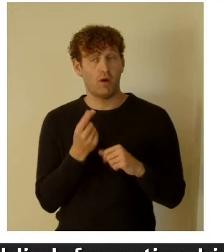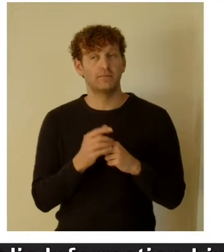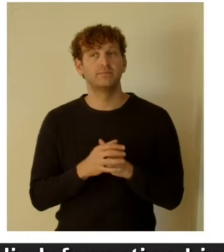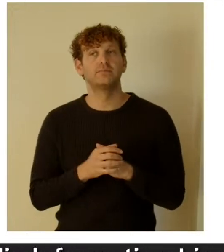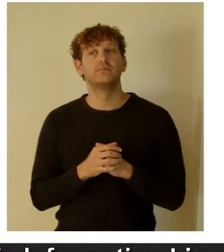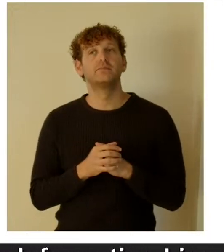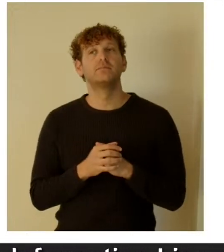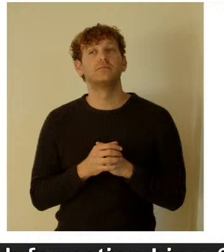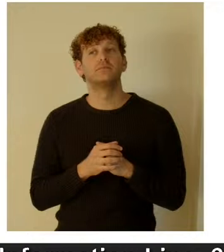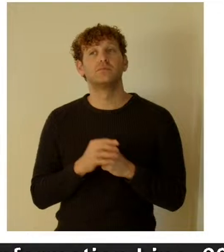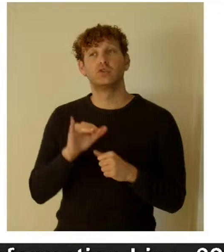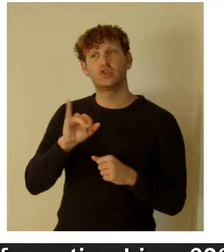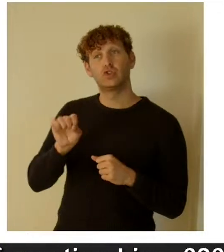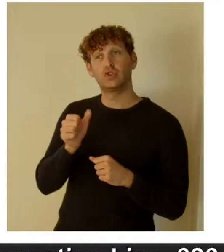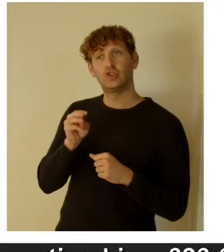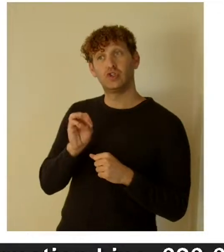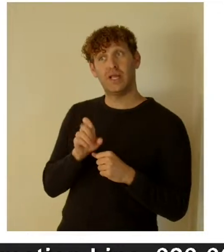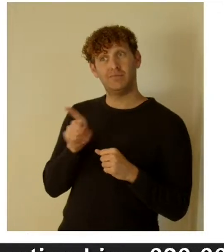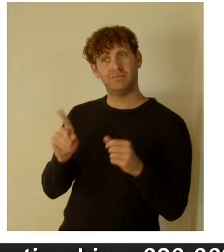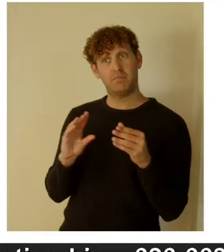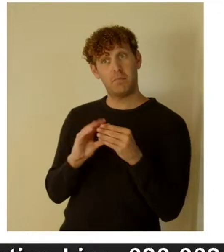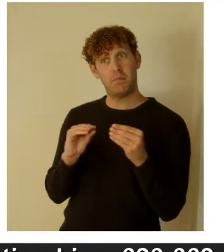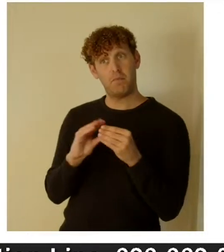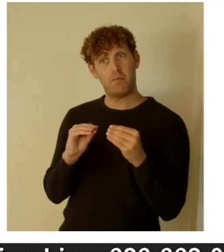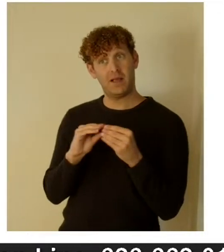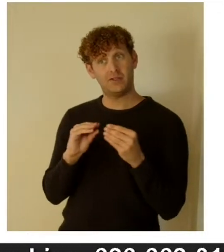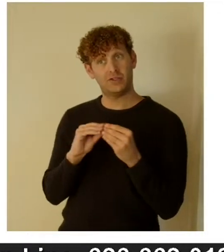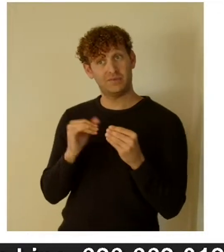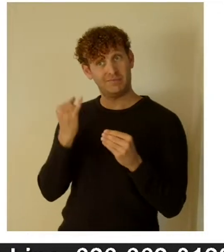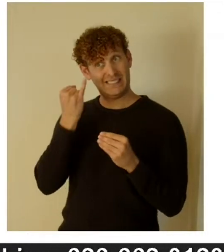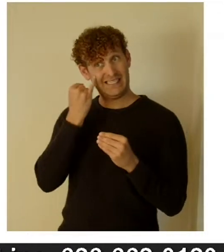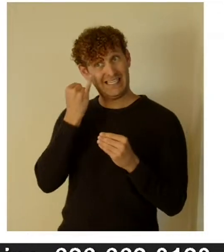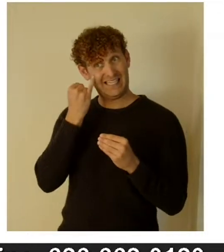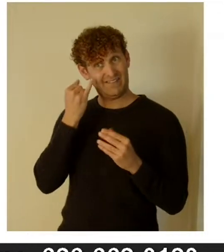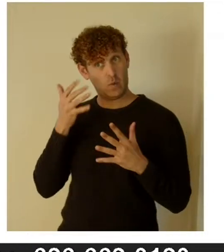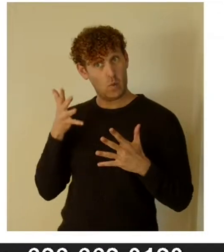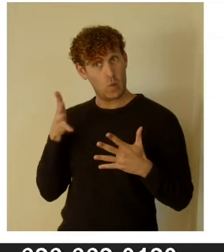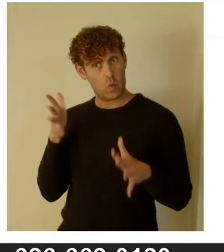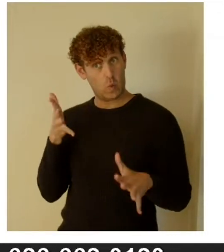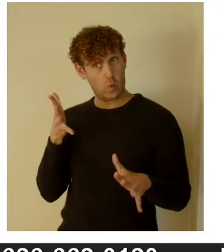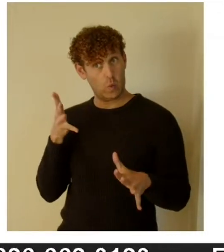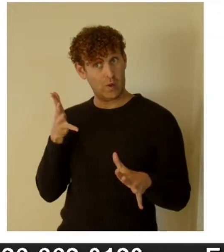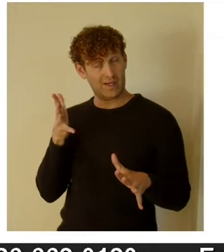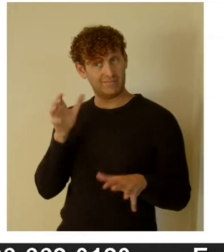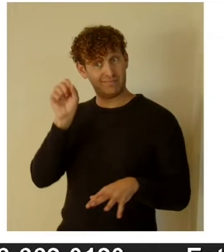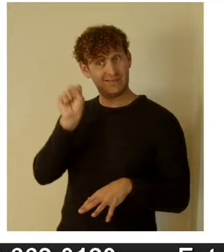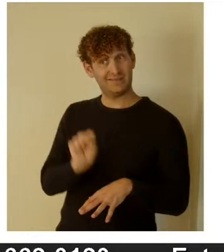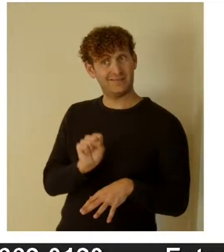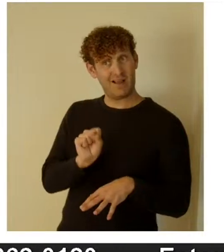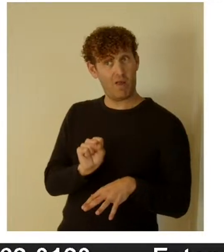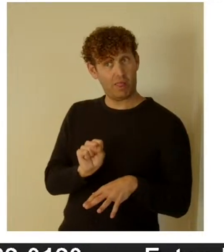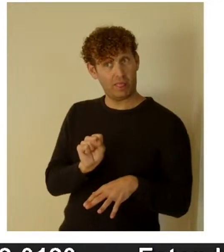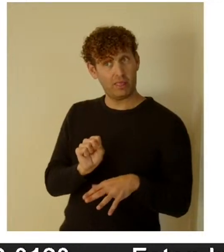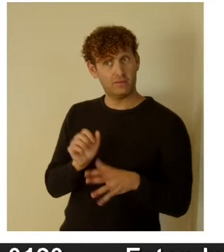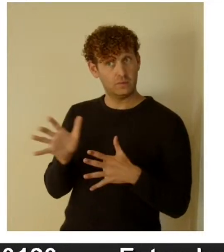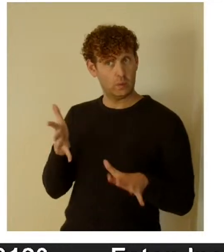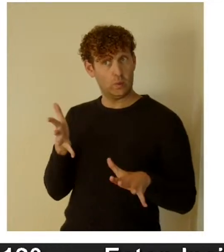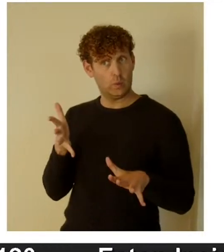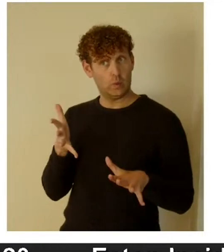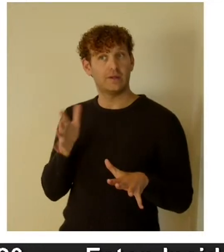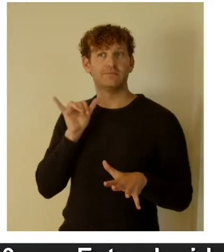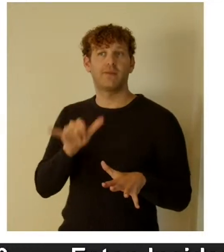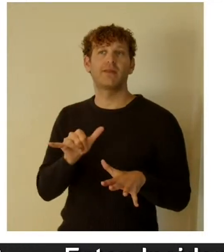James mentioned we're starting to get these winds that are out of the south with the north winds. What that could end up doing is